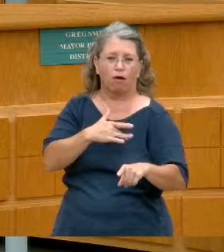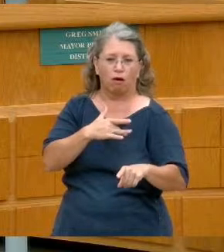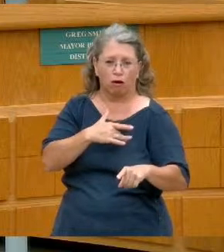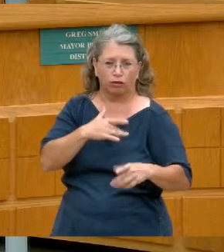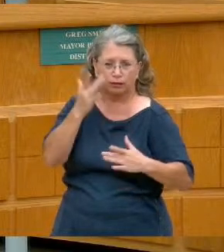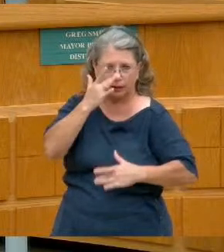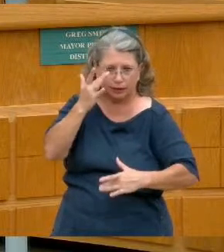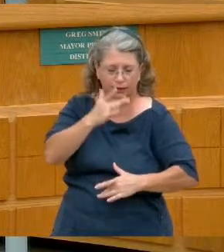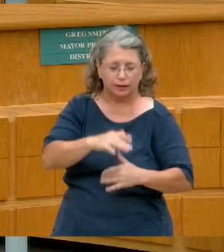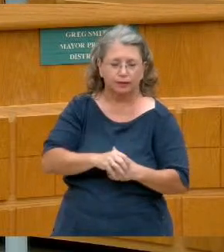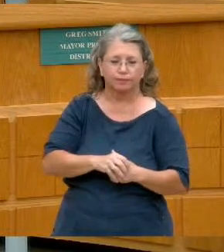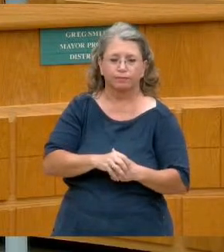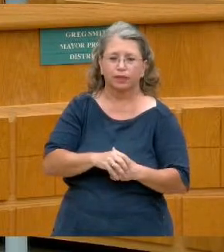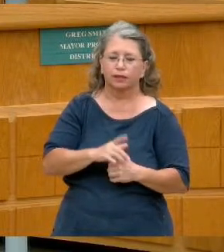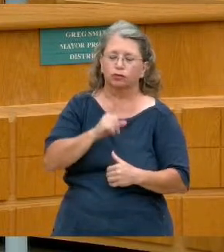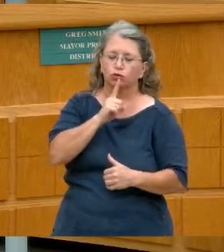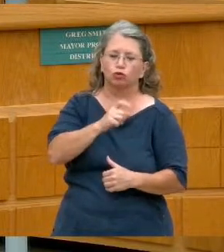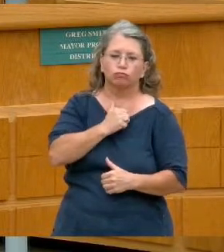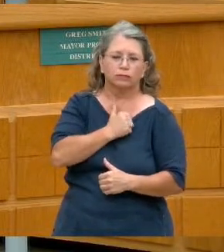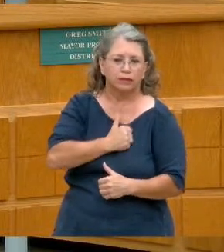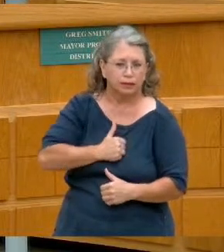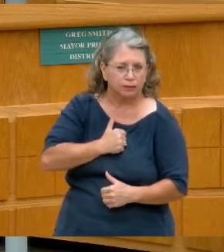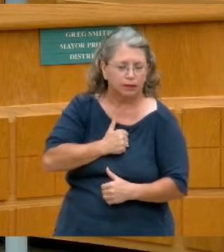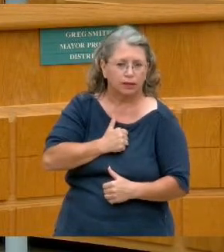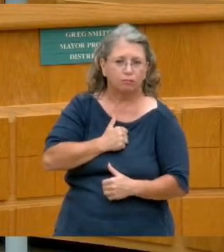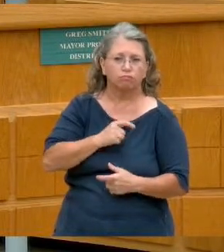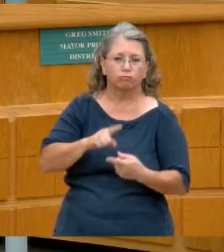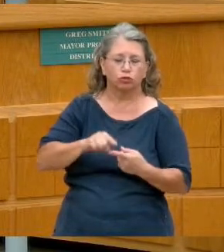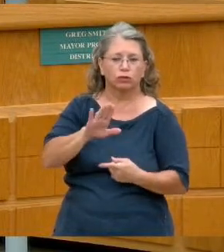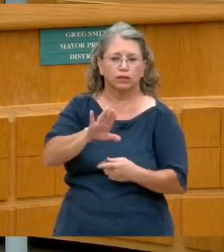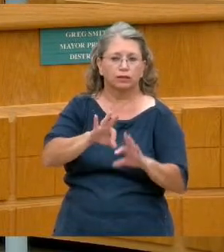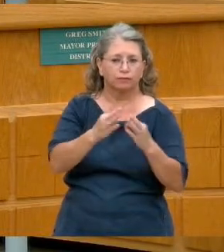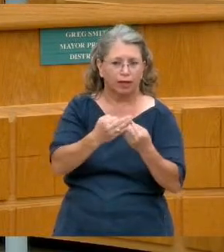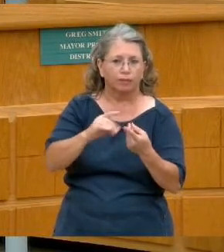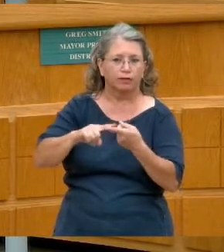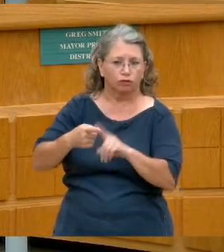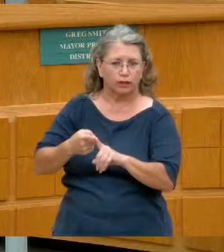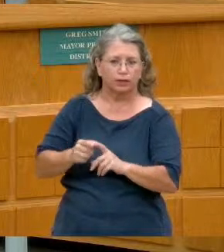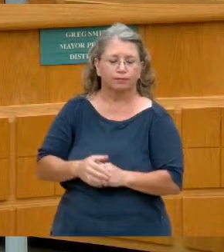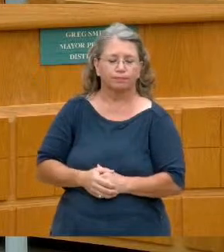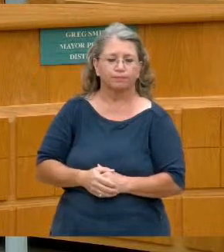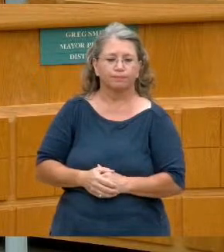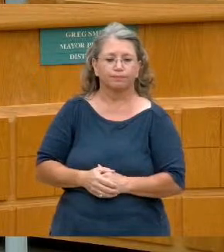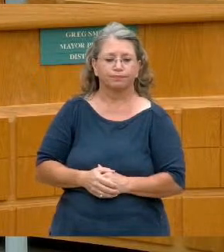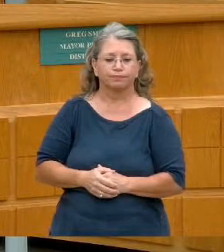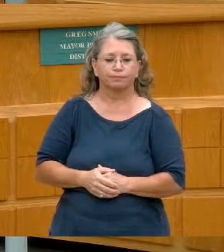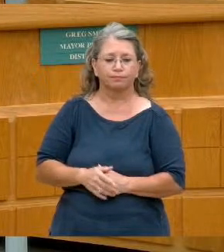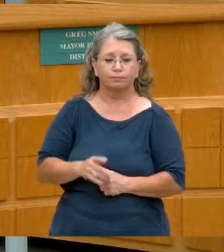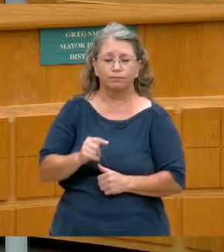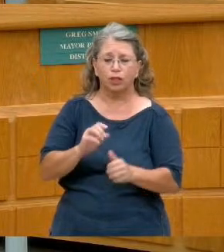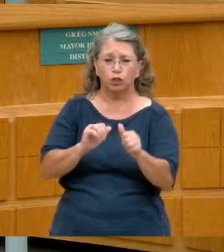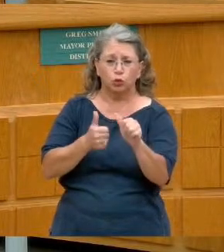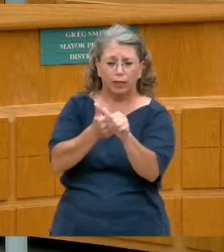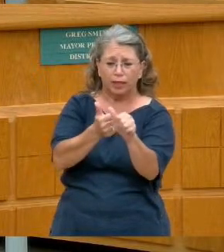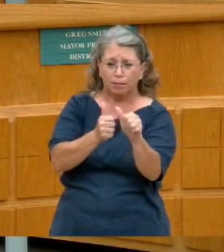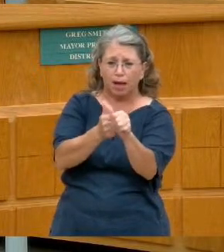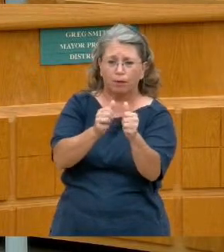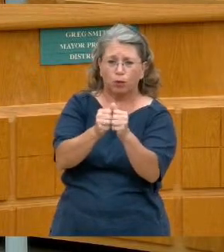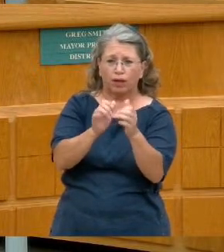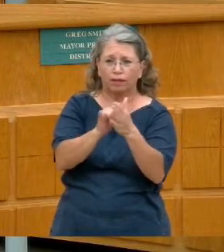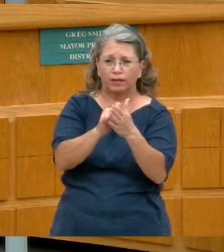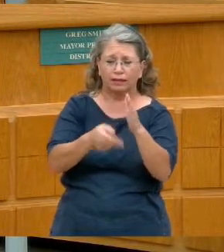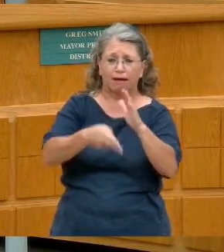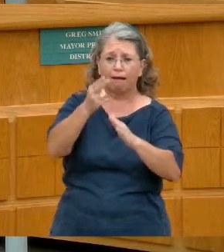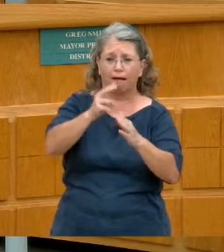deepest sympathy to his family and to his friends. To keep up with the spike in cases, the Health District has been conducting